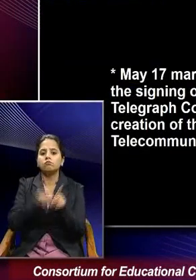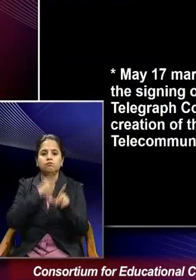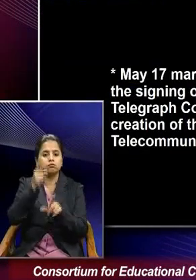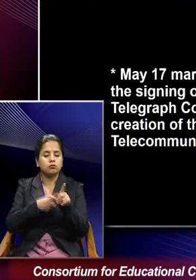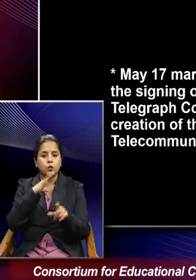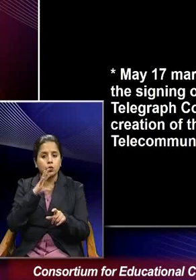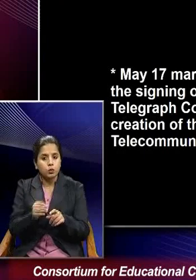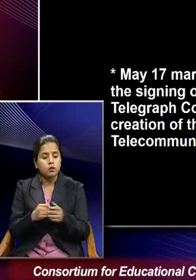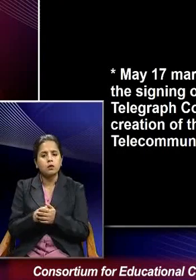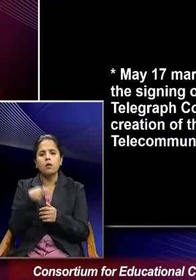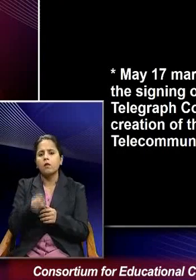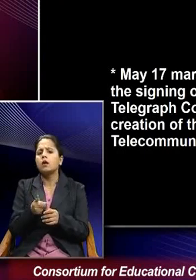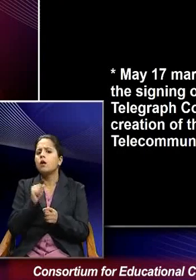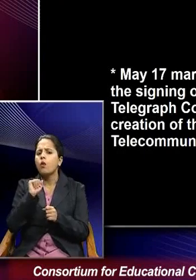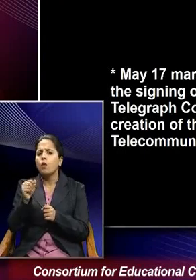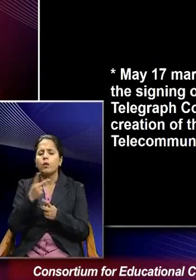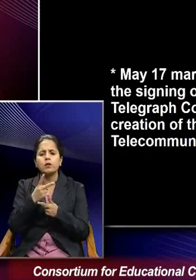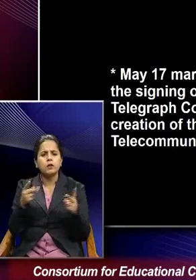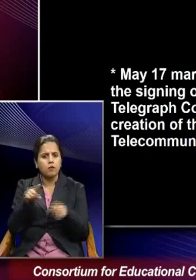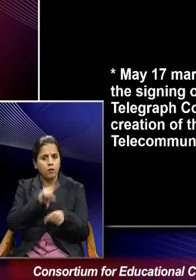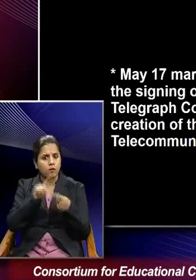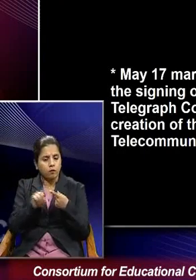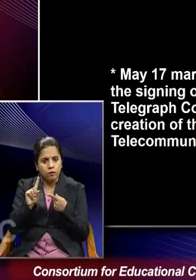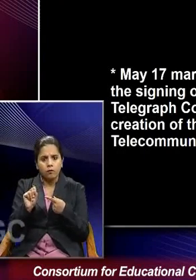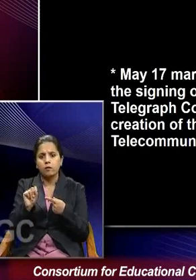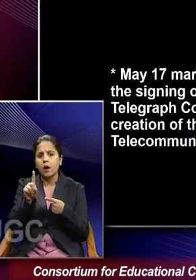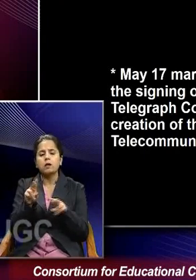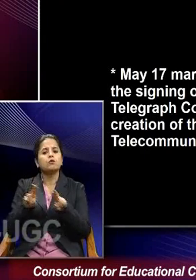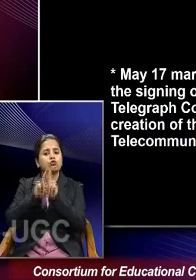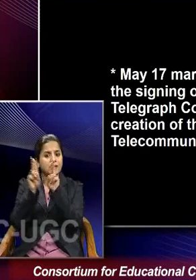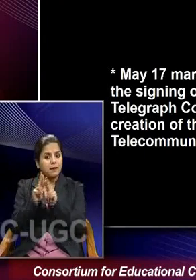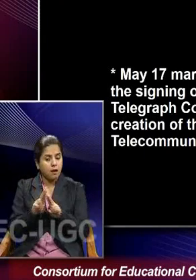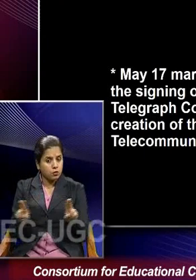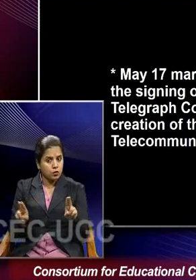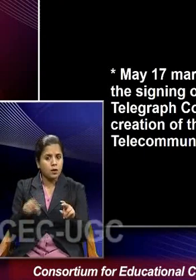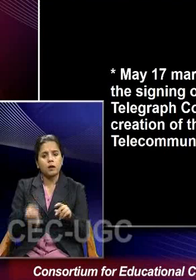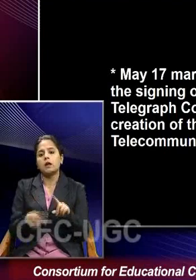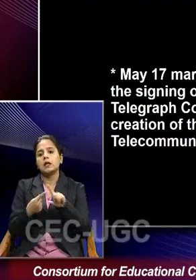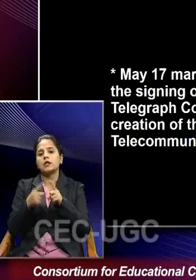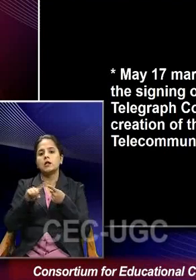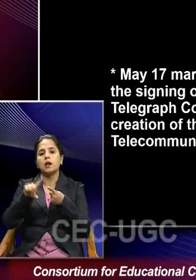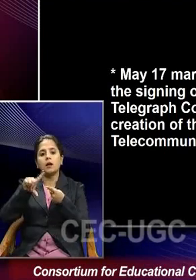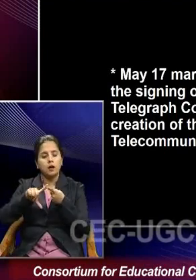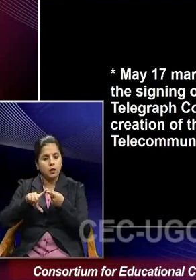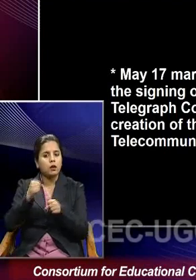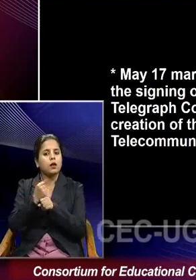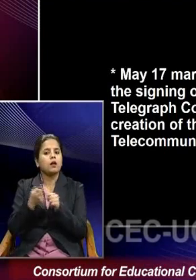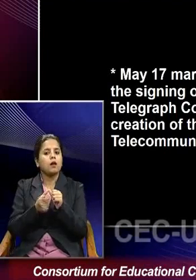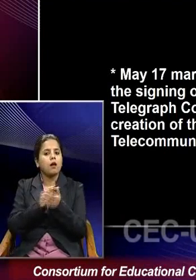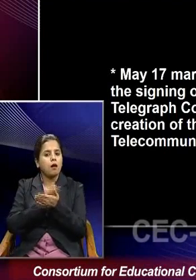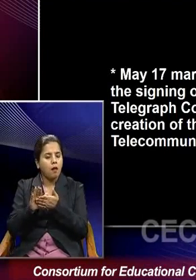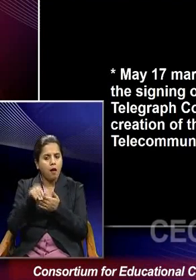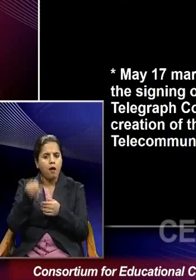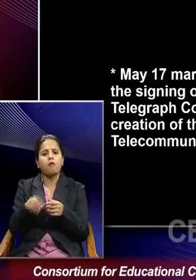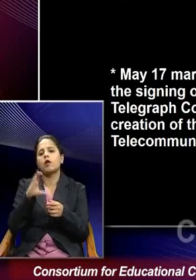of signing of the first International Telegraph Convention